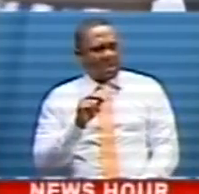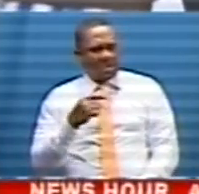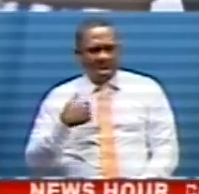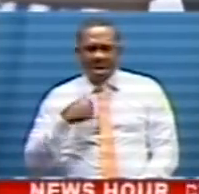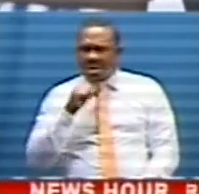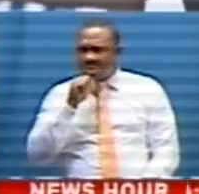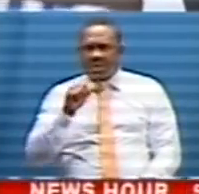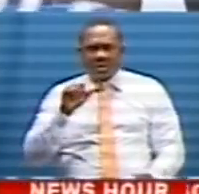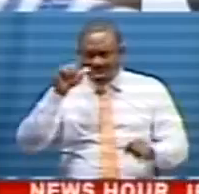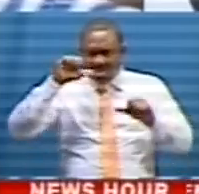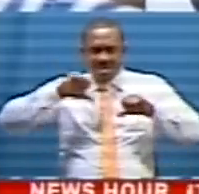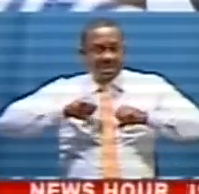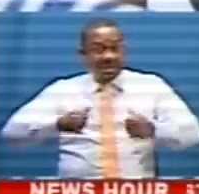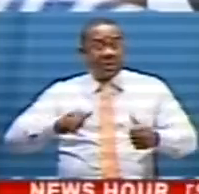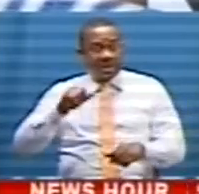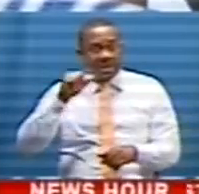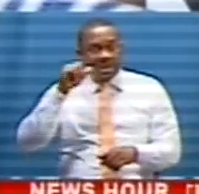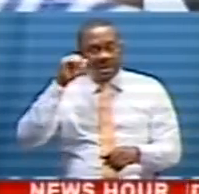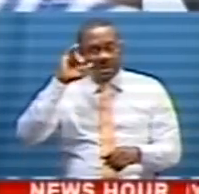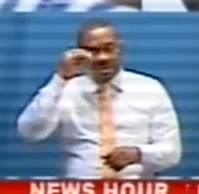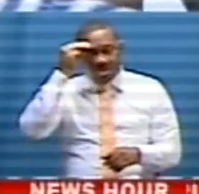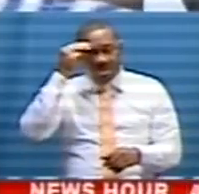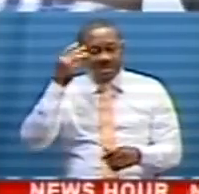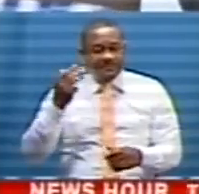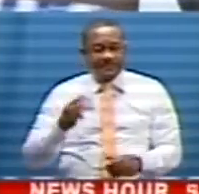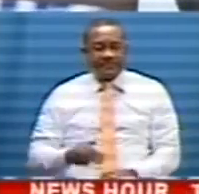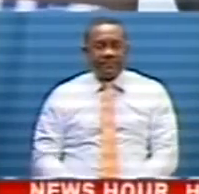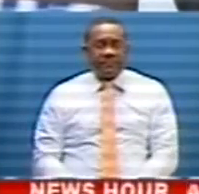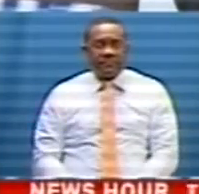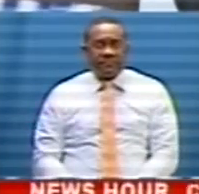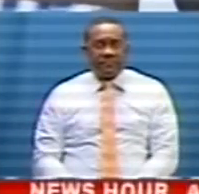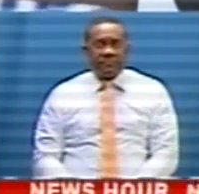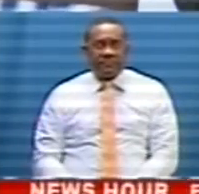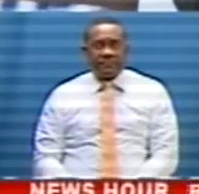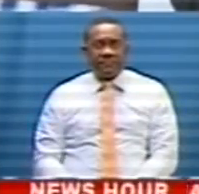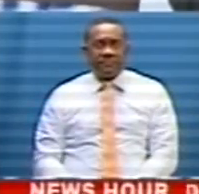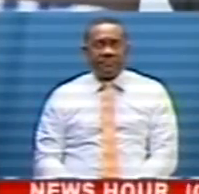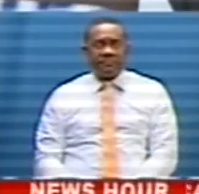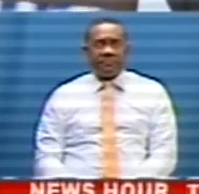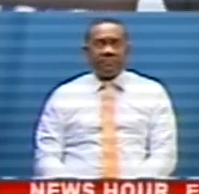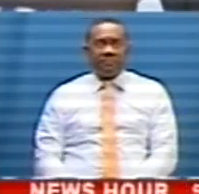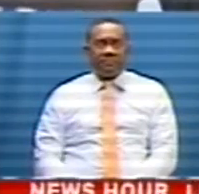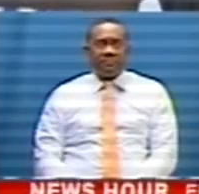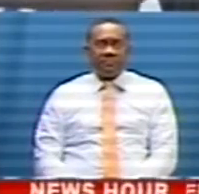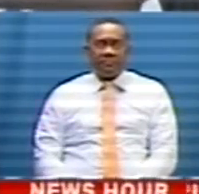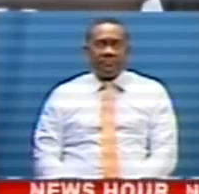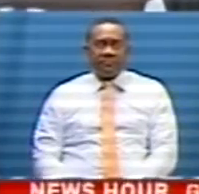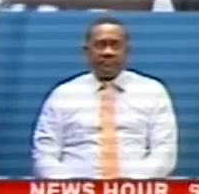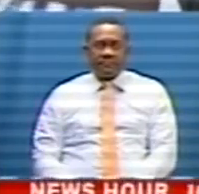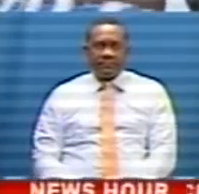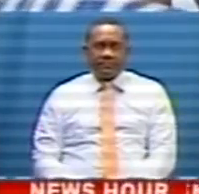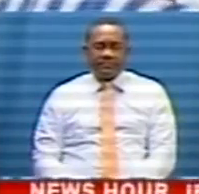message of hope to Ghanaians and will not engage in the campaign of insults.